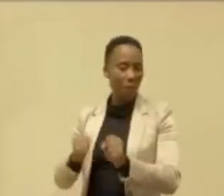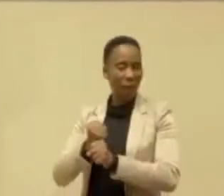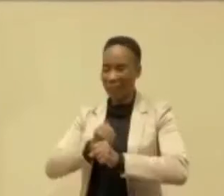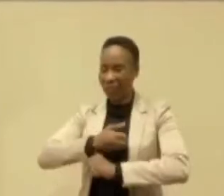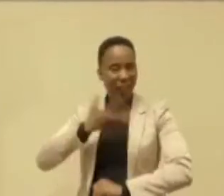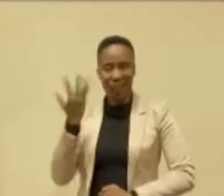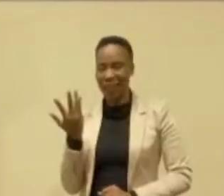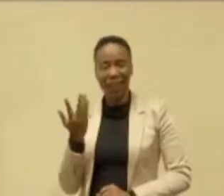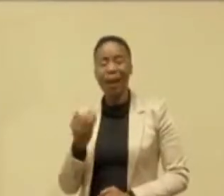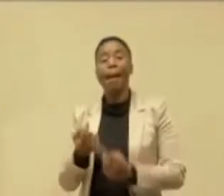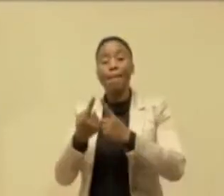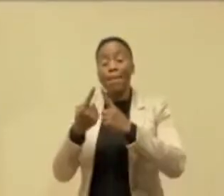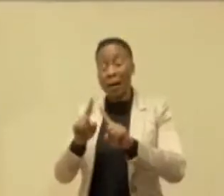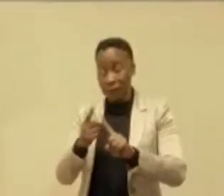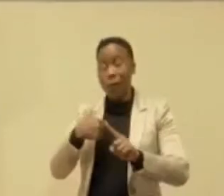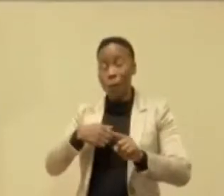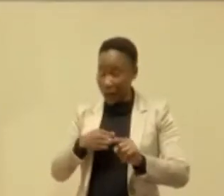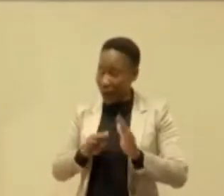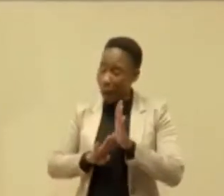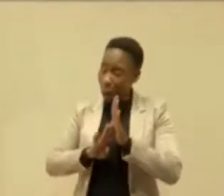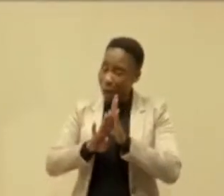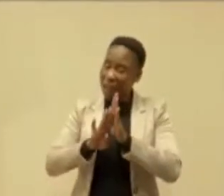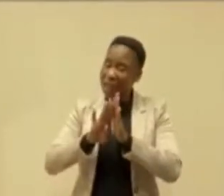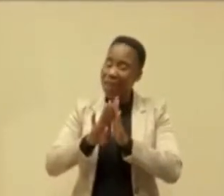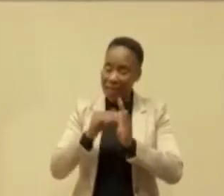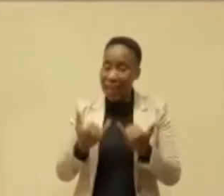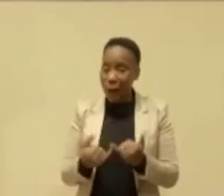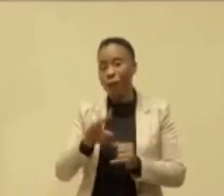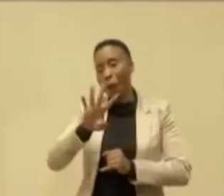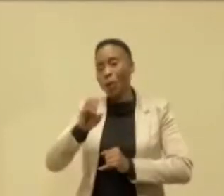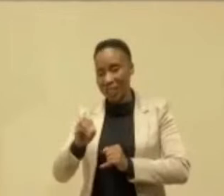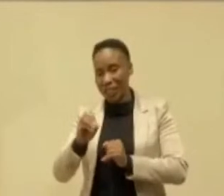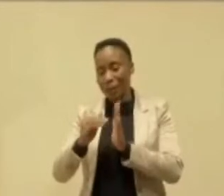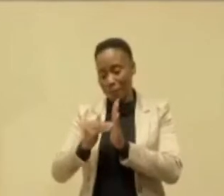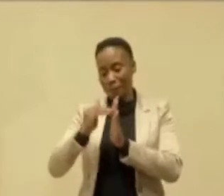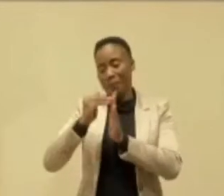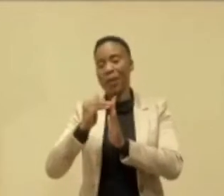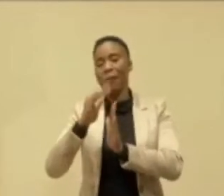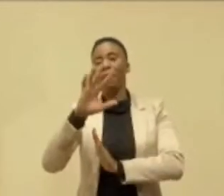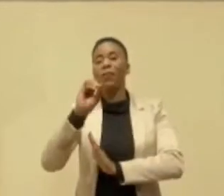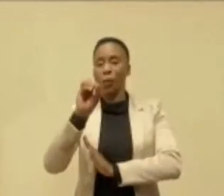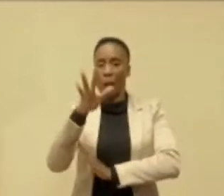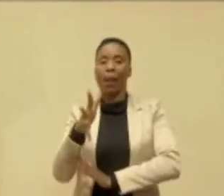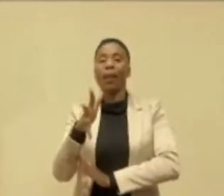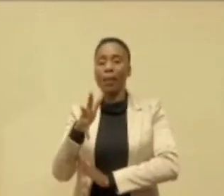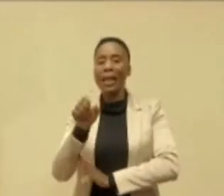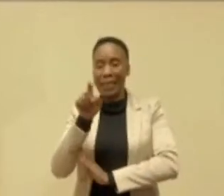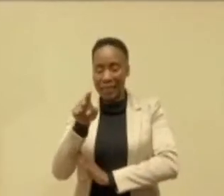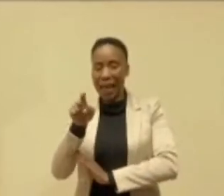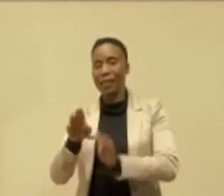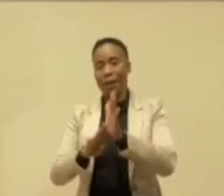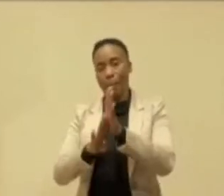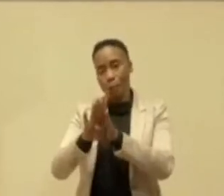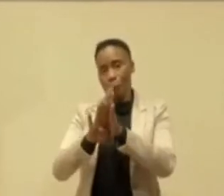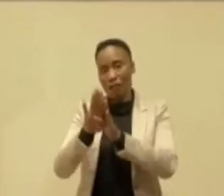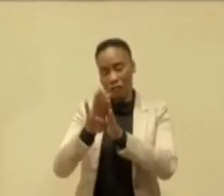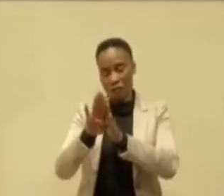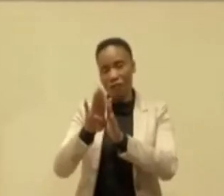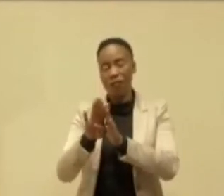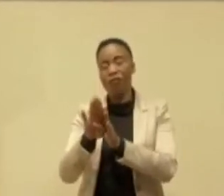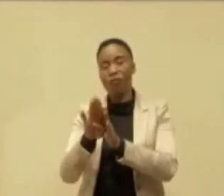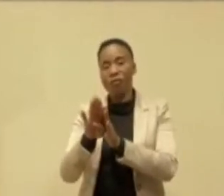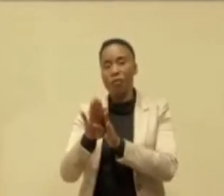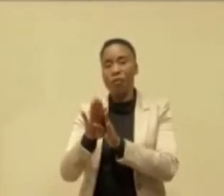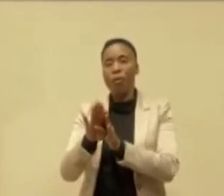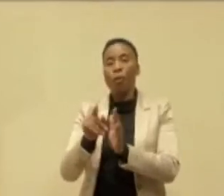but we are moving towards 50 indeed which will then improve uh even in terms of